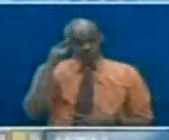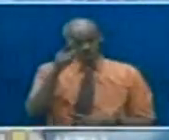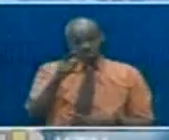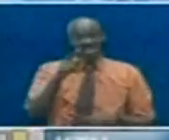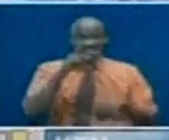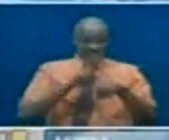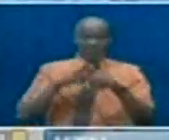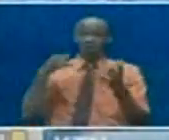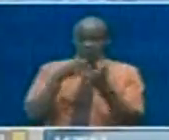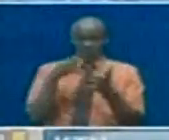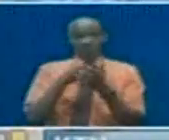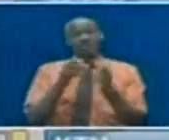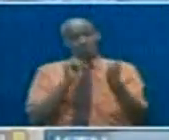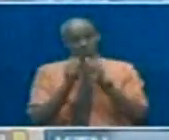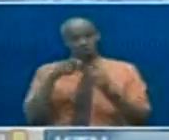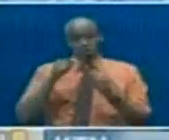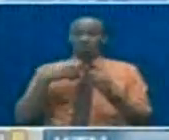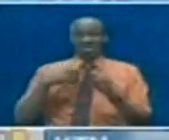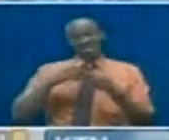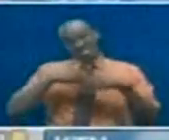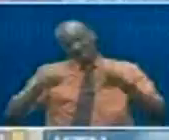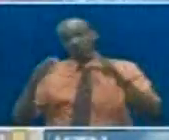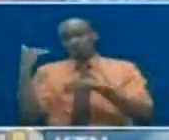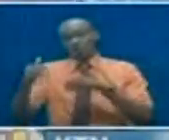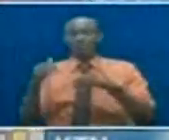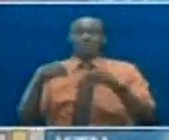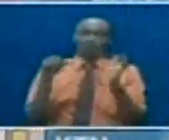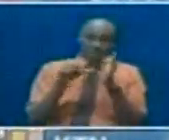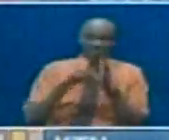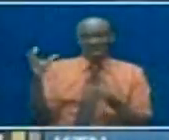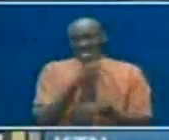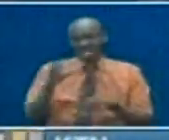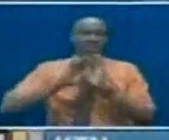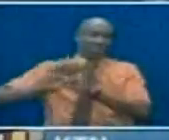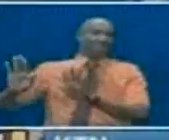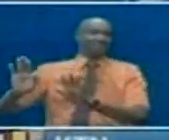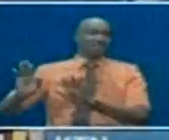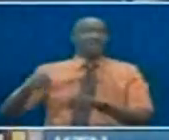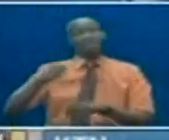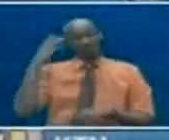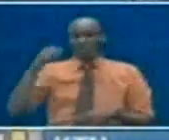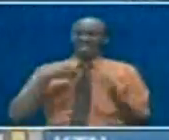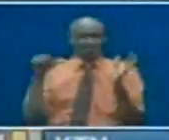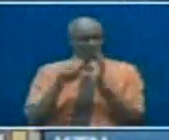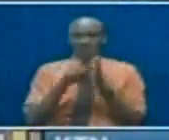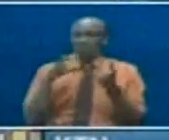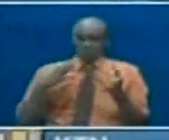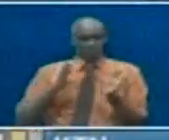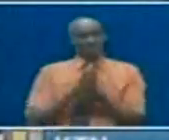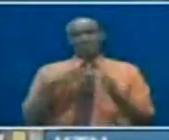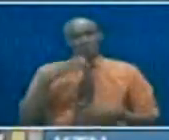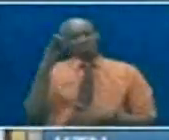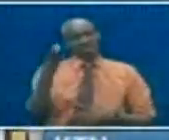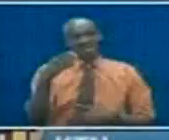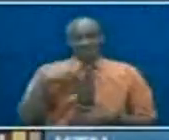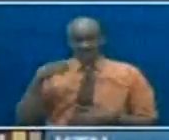because when you get involved in sport, you stay away from trouble in terms of alcoholism and these other things. We had a small problem with the spectators and